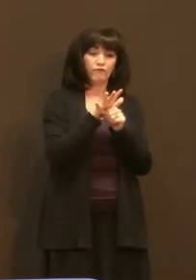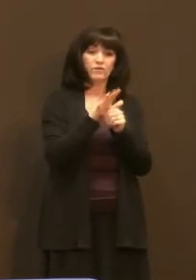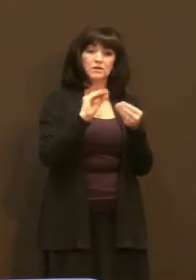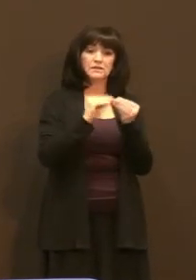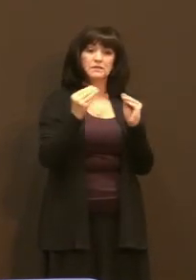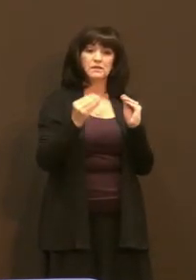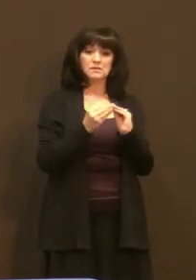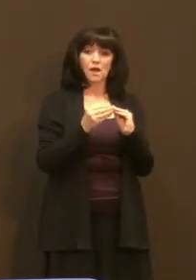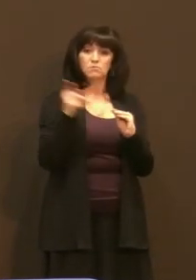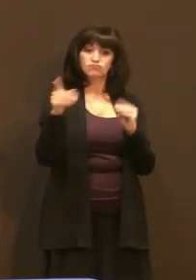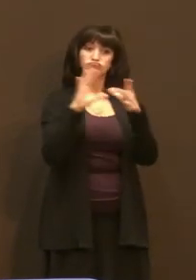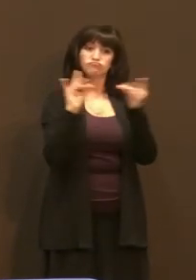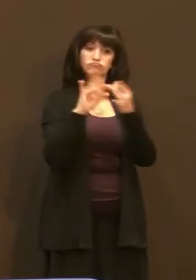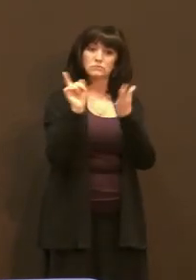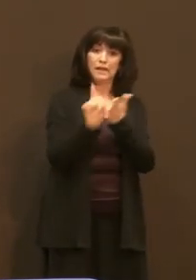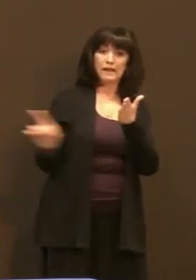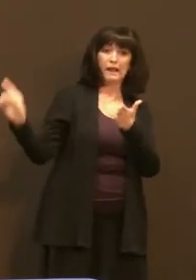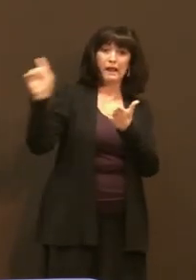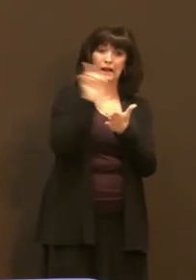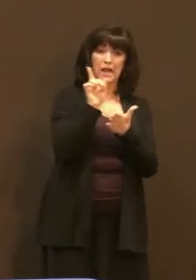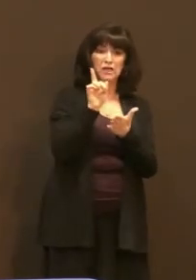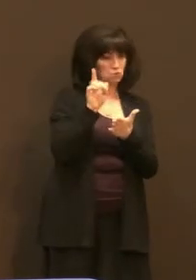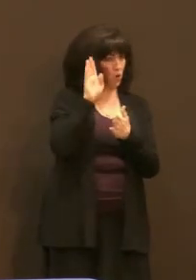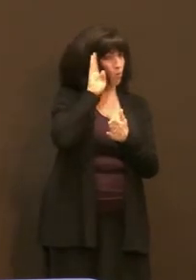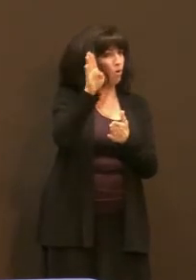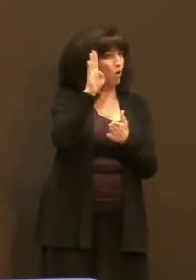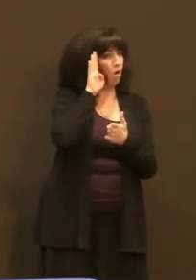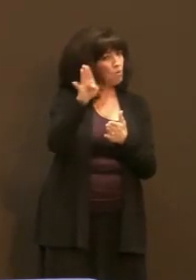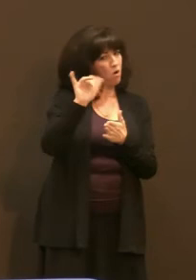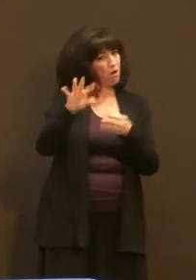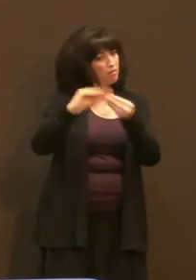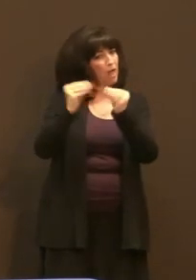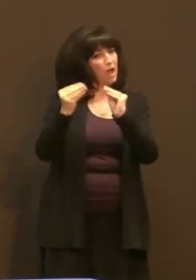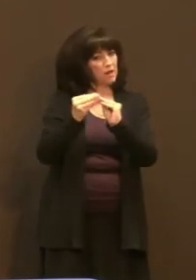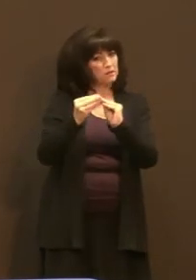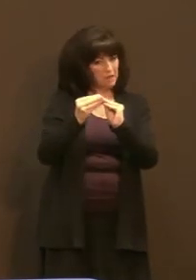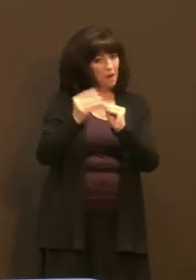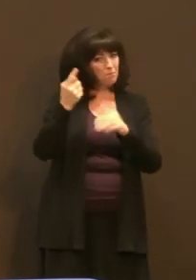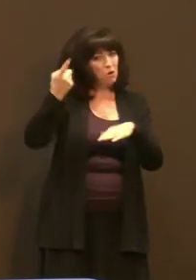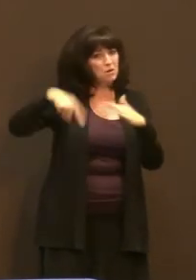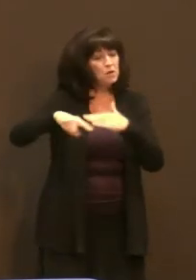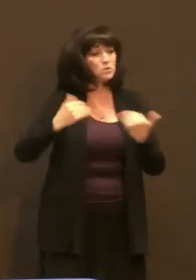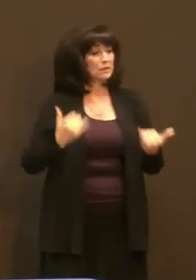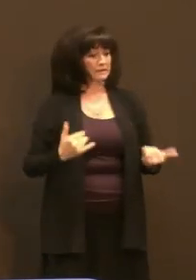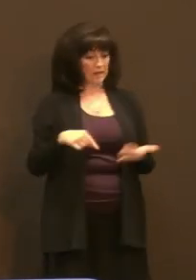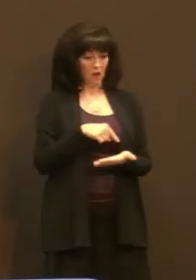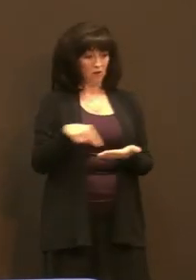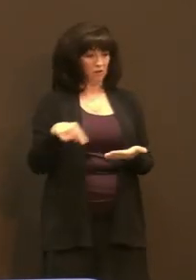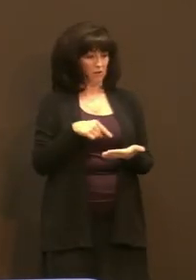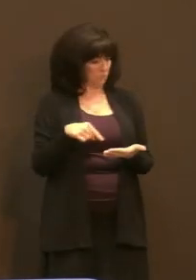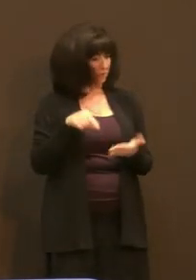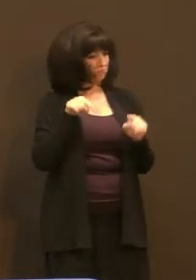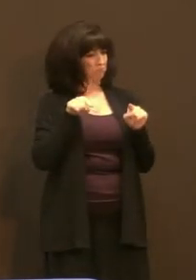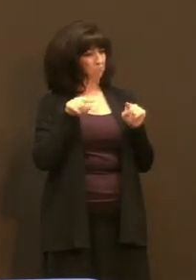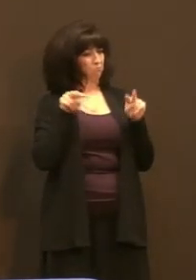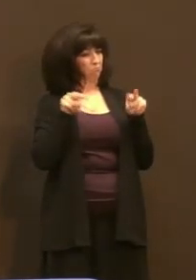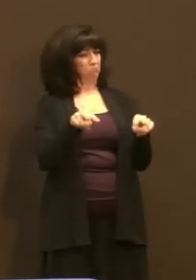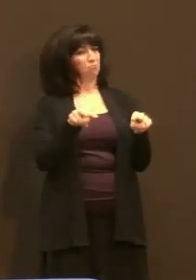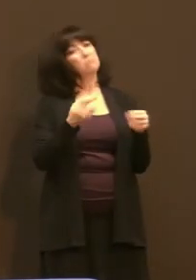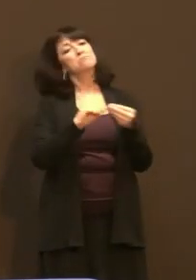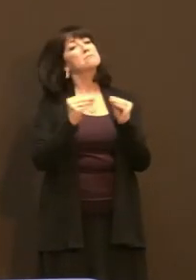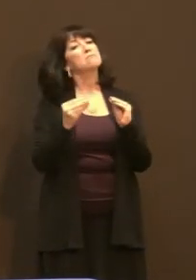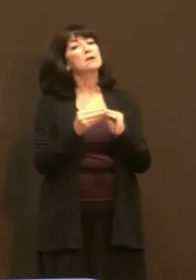a week ago. Do you think this is a sign that the outbreak is not as bad, or are we anticipating a delayed surge in Delaware? Well, first of all, I'd